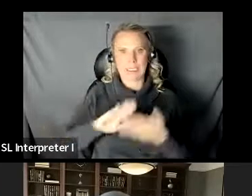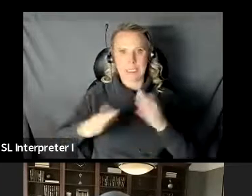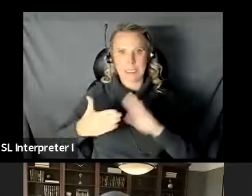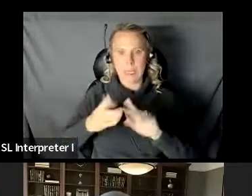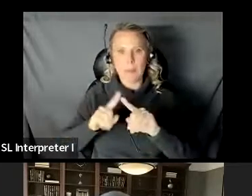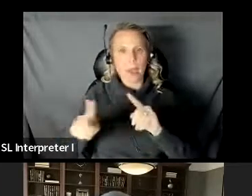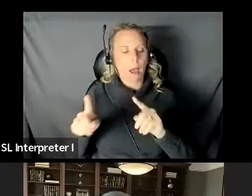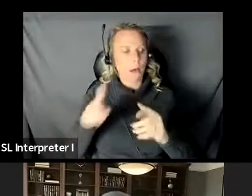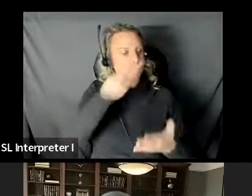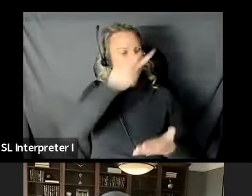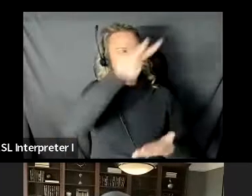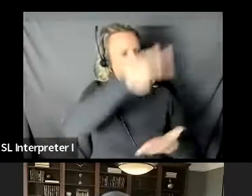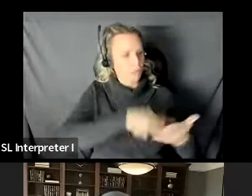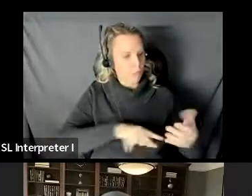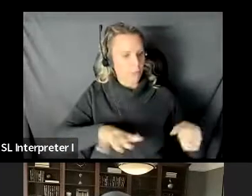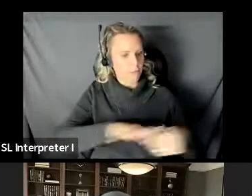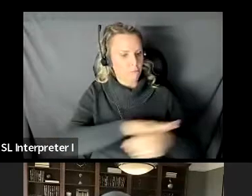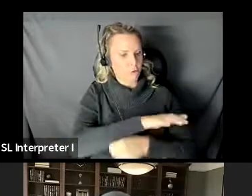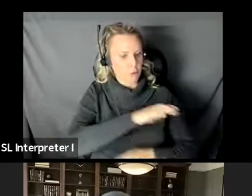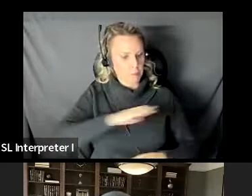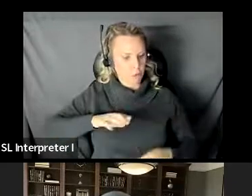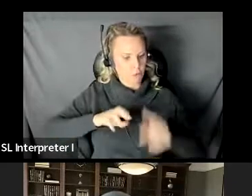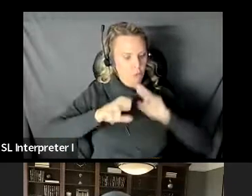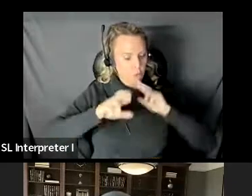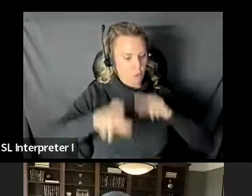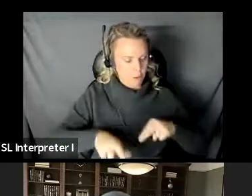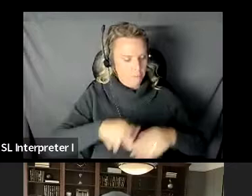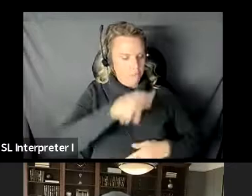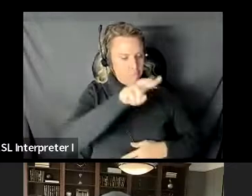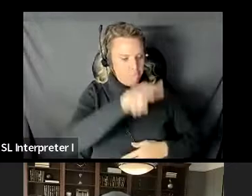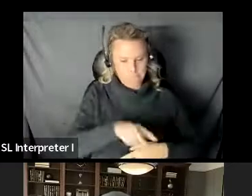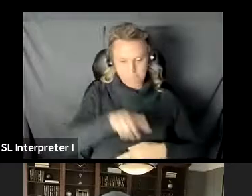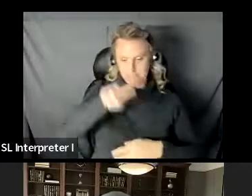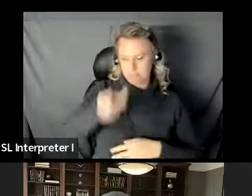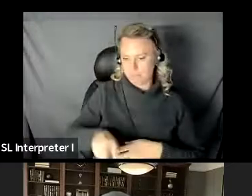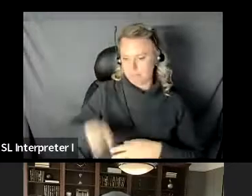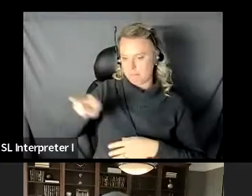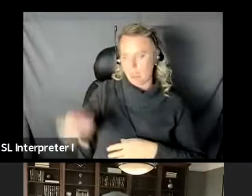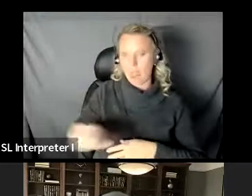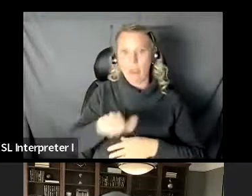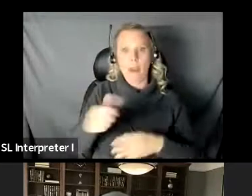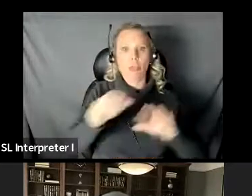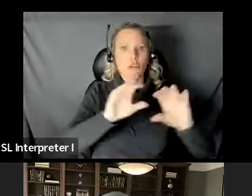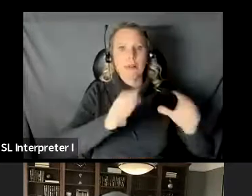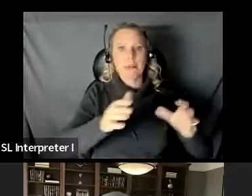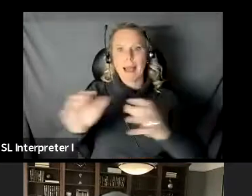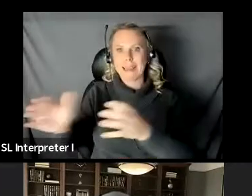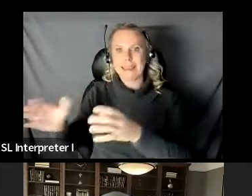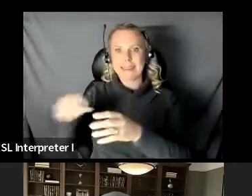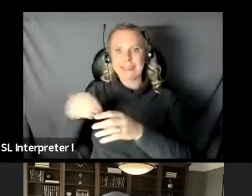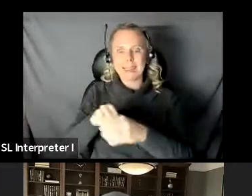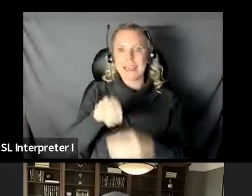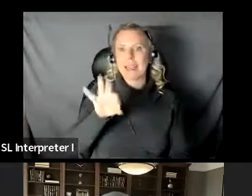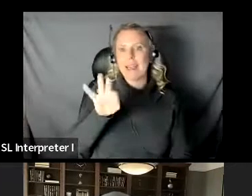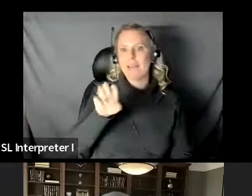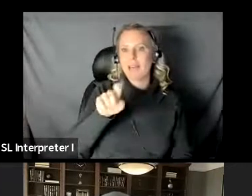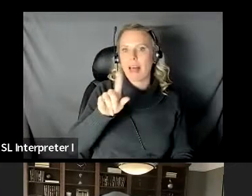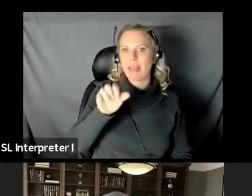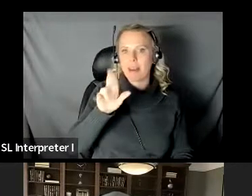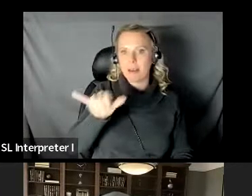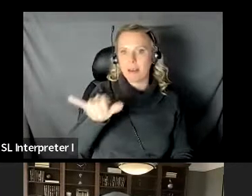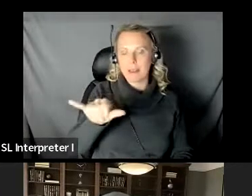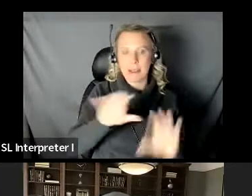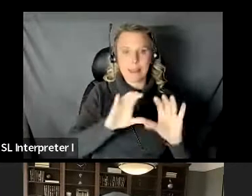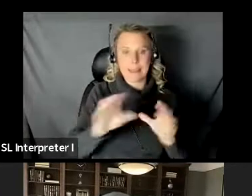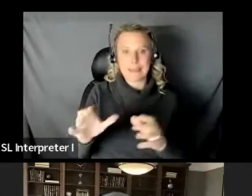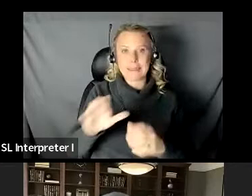a reading of the entire commission report and a look at all other classes in felony categories. When I look at